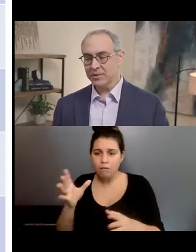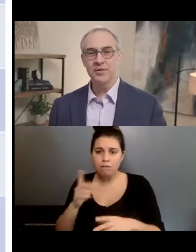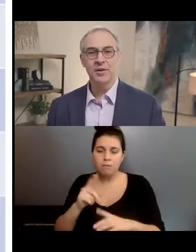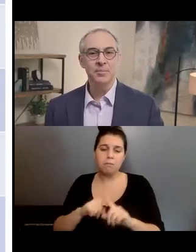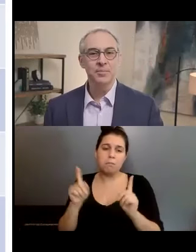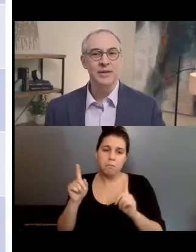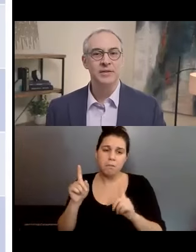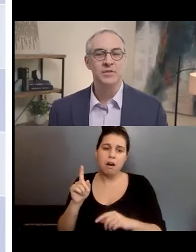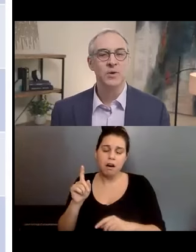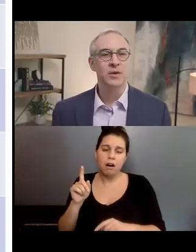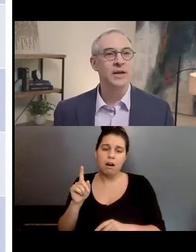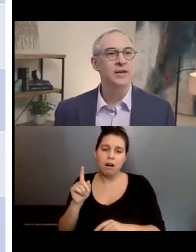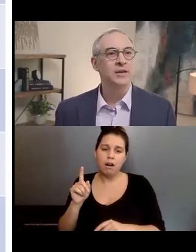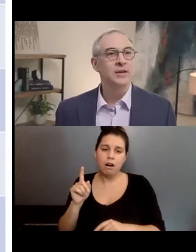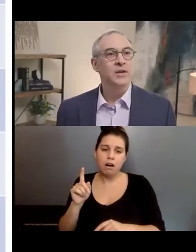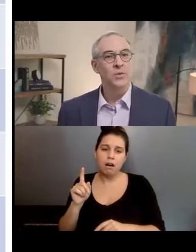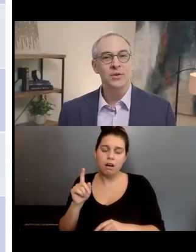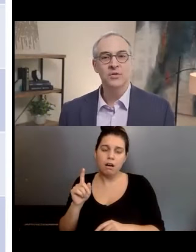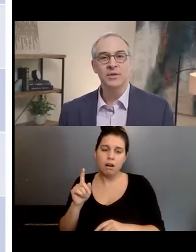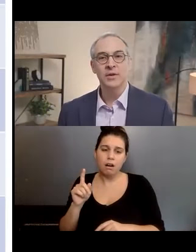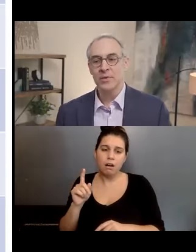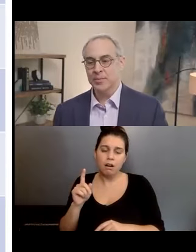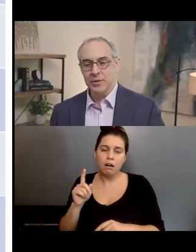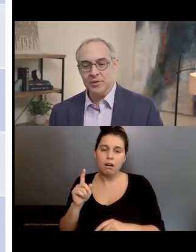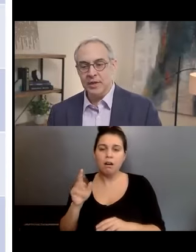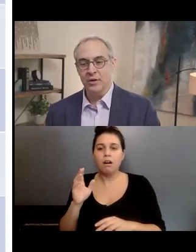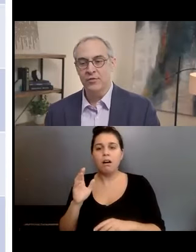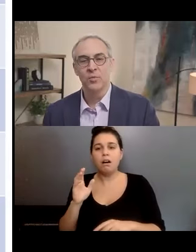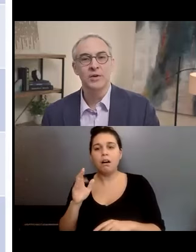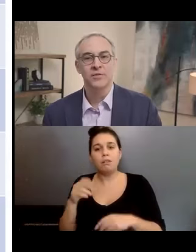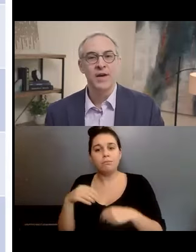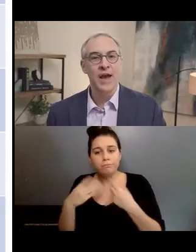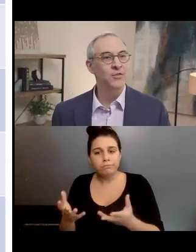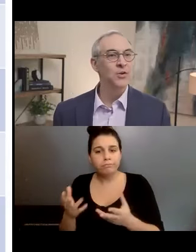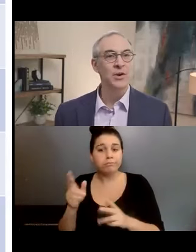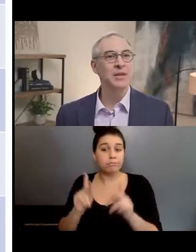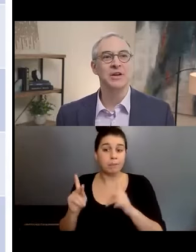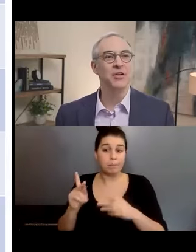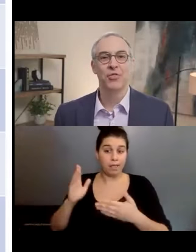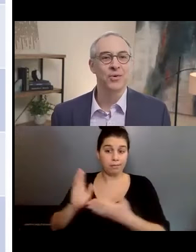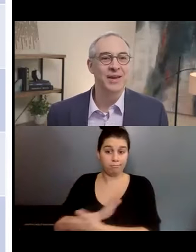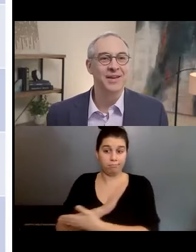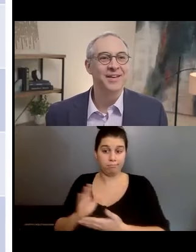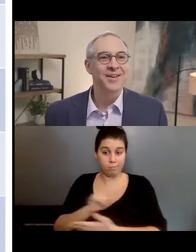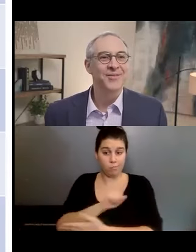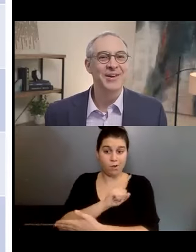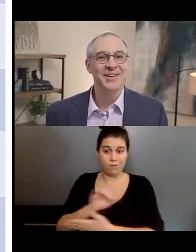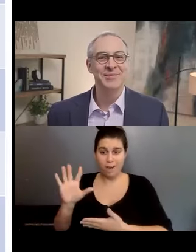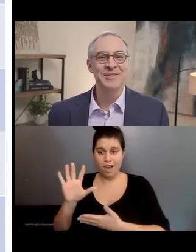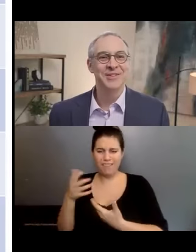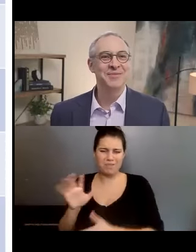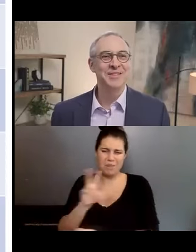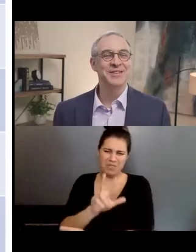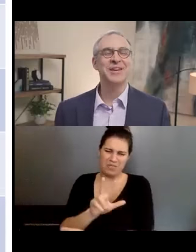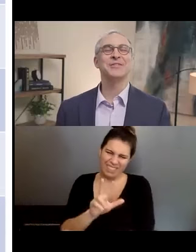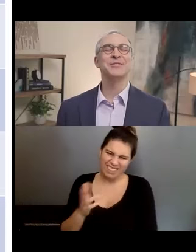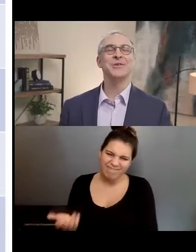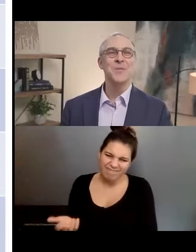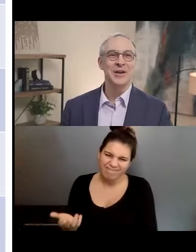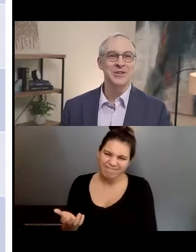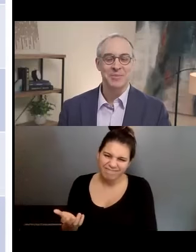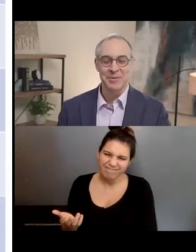but there were some places where, like, when you're giving people a scale from 1 to 5, you don't want them giving a 3 when it comes to something that you